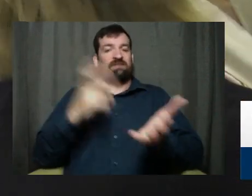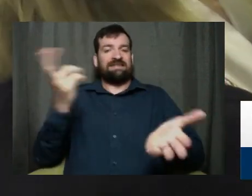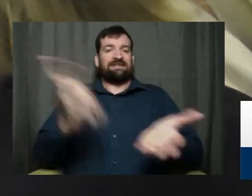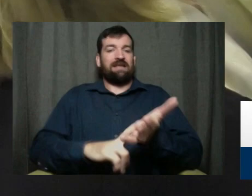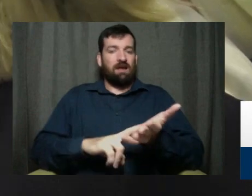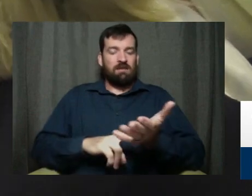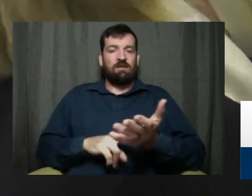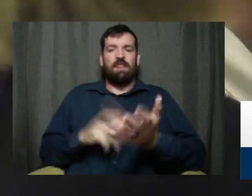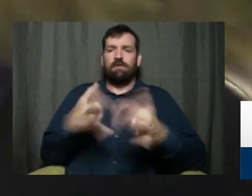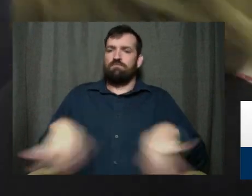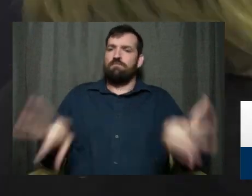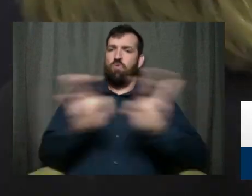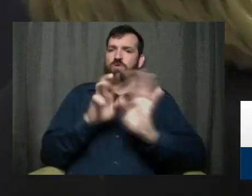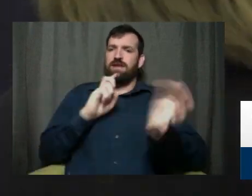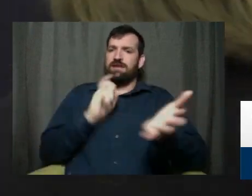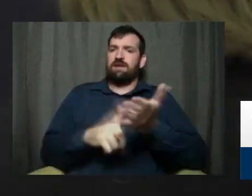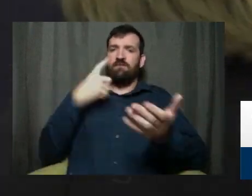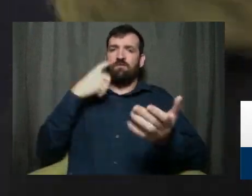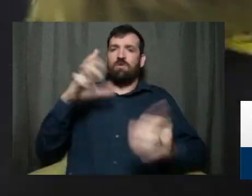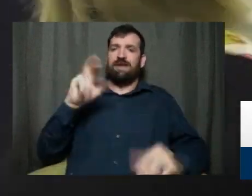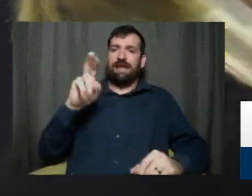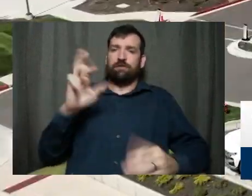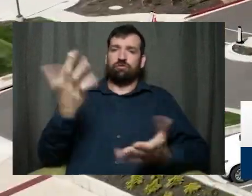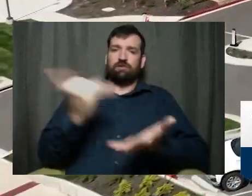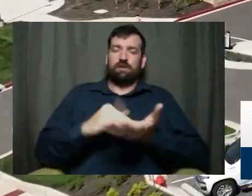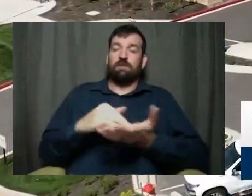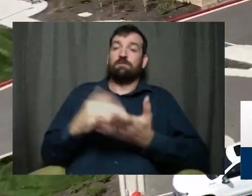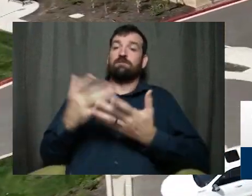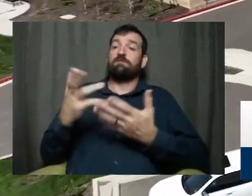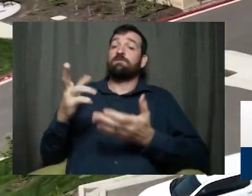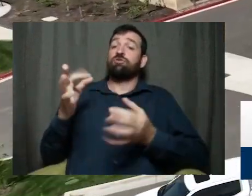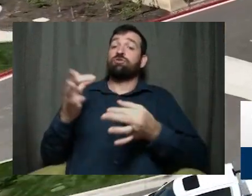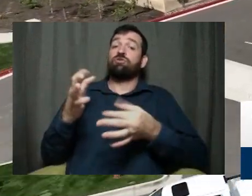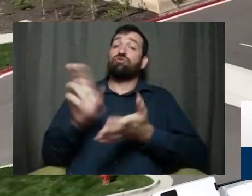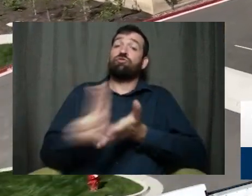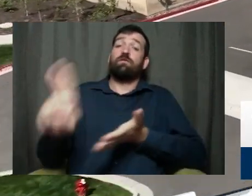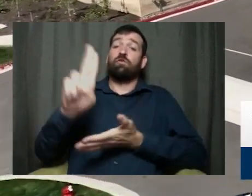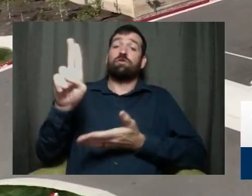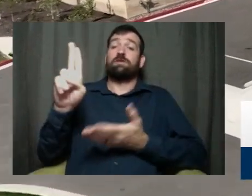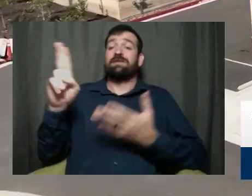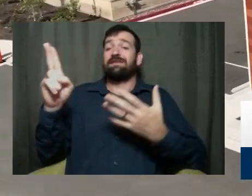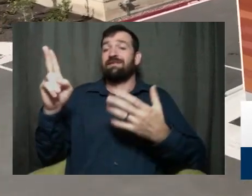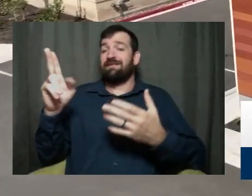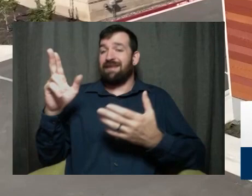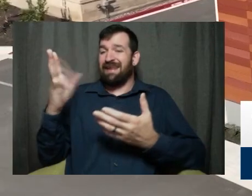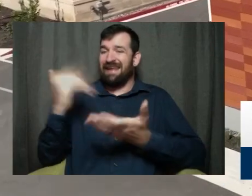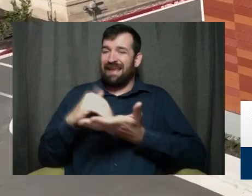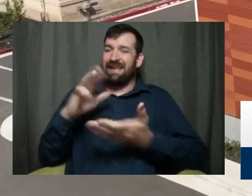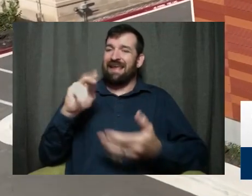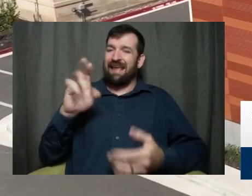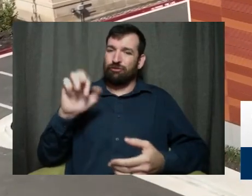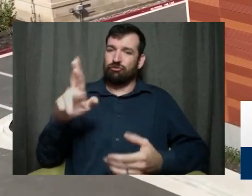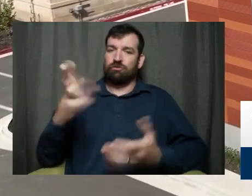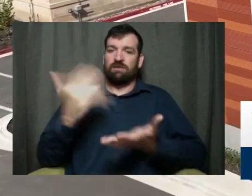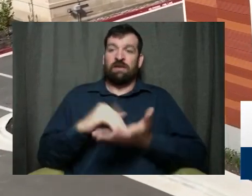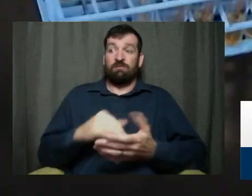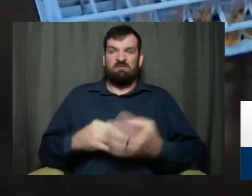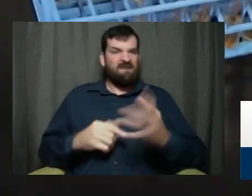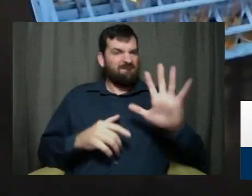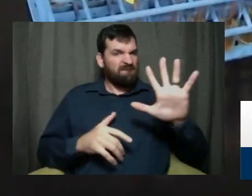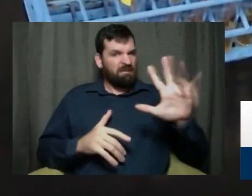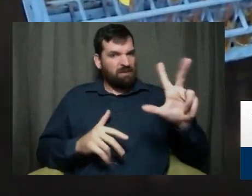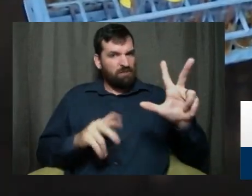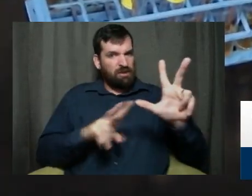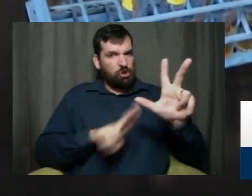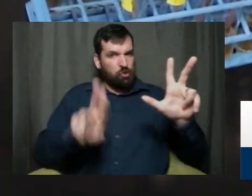designation at the Cancer Center. The University of Kansas Cancer Center is now only one of 53 cancer centers in the U.S. with